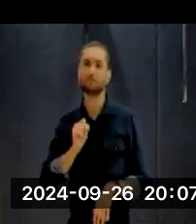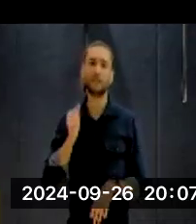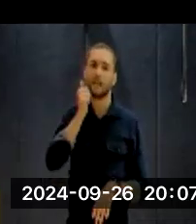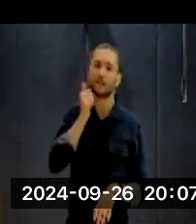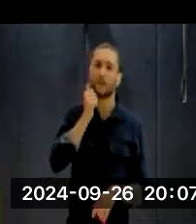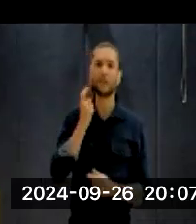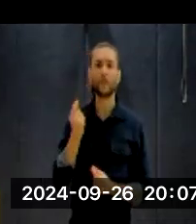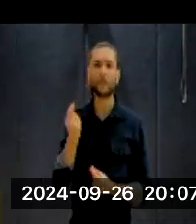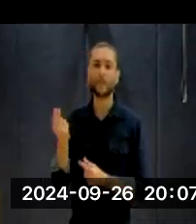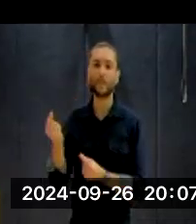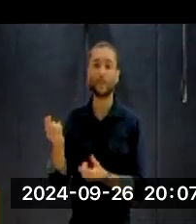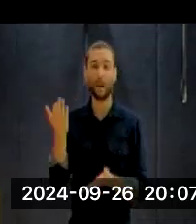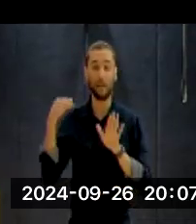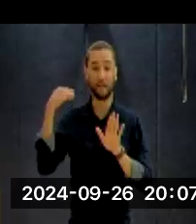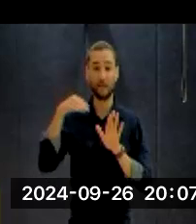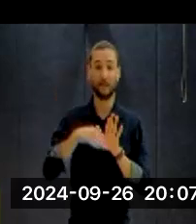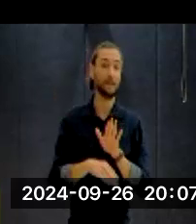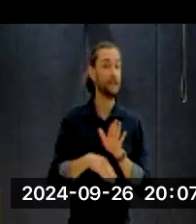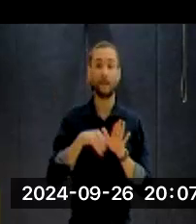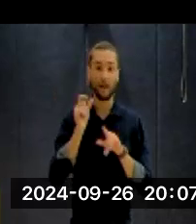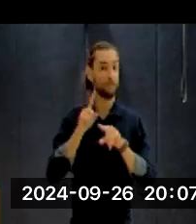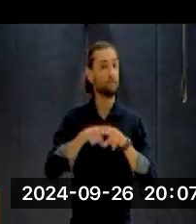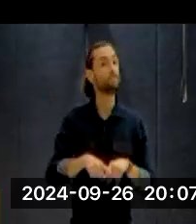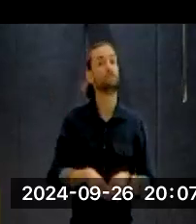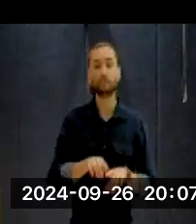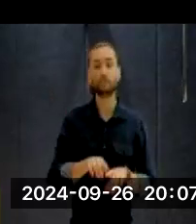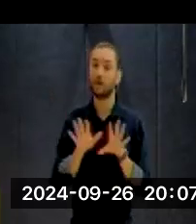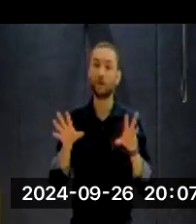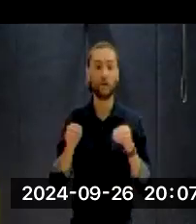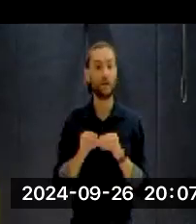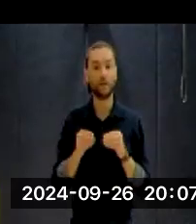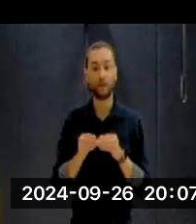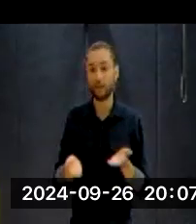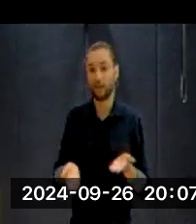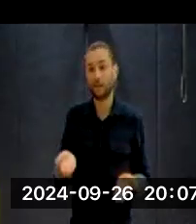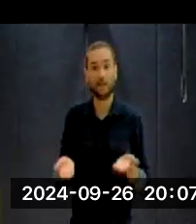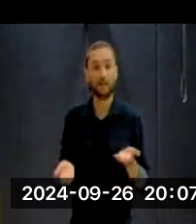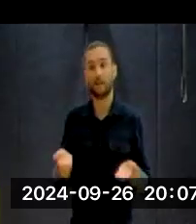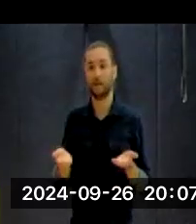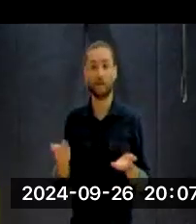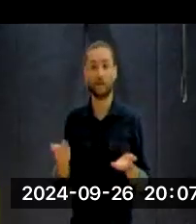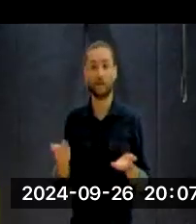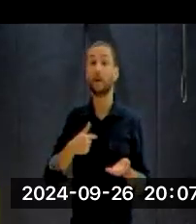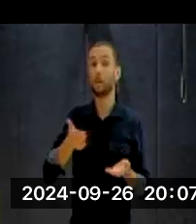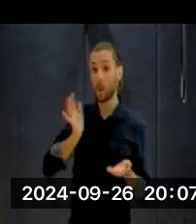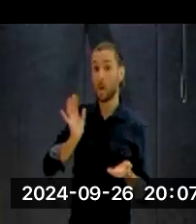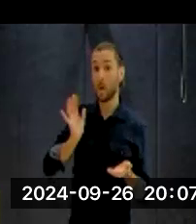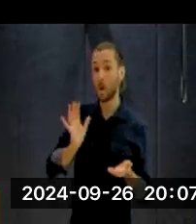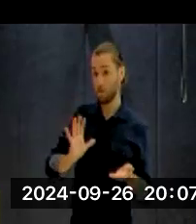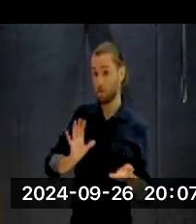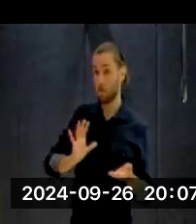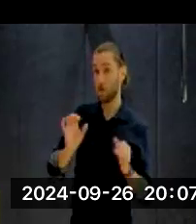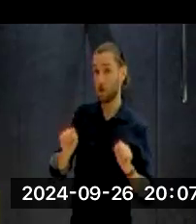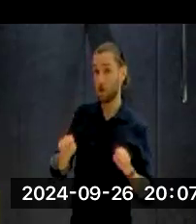functioning may not be there for us always. We may not always be who we think we were. And